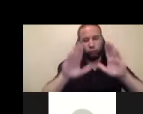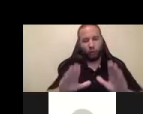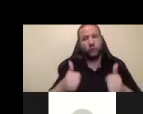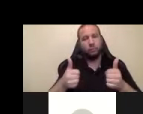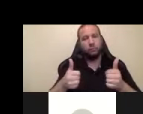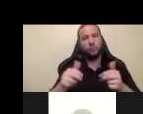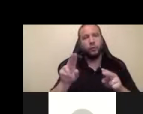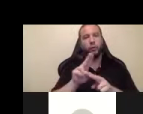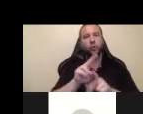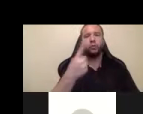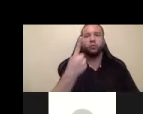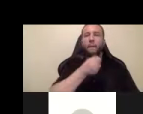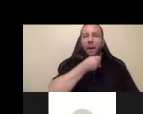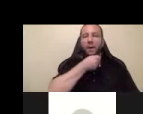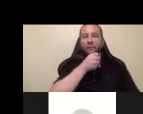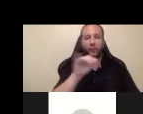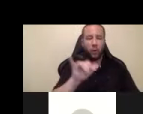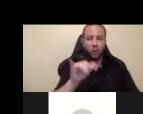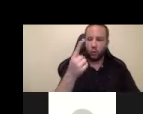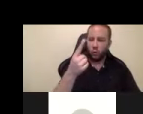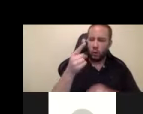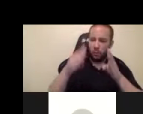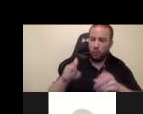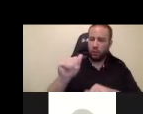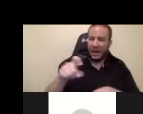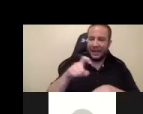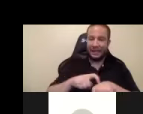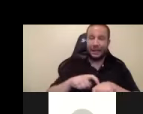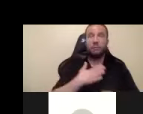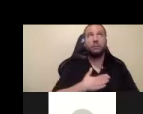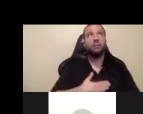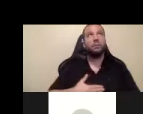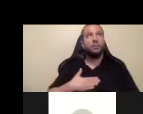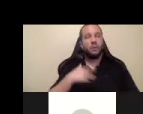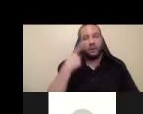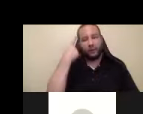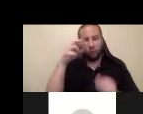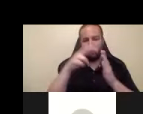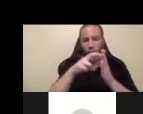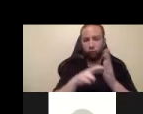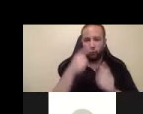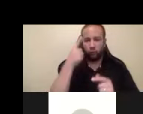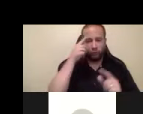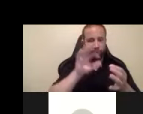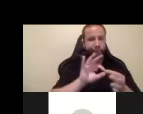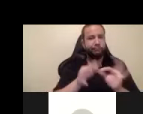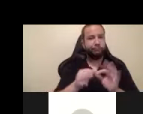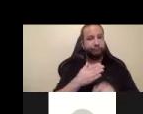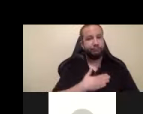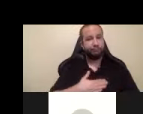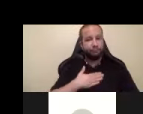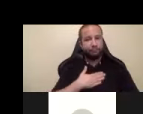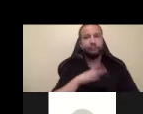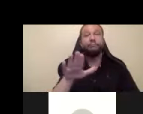mic and make sure that there's one person speaking at a time. So There's a couple ways you